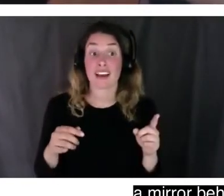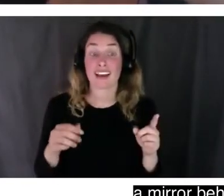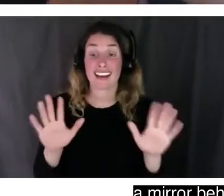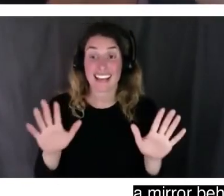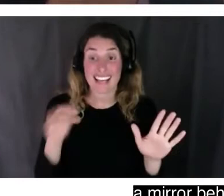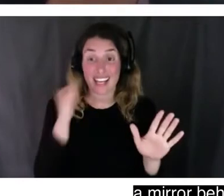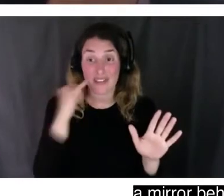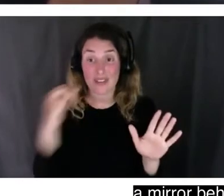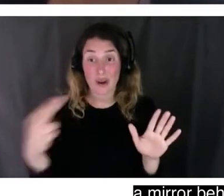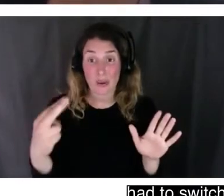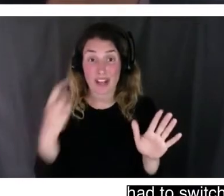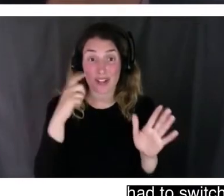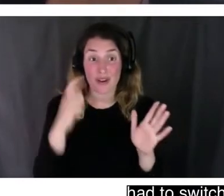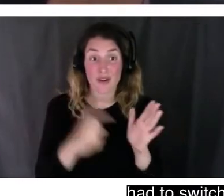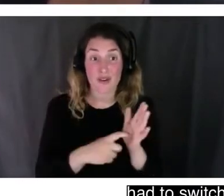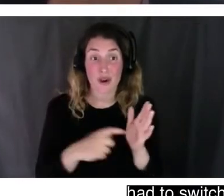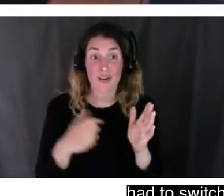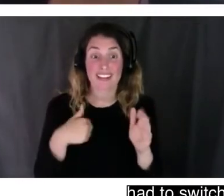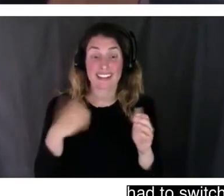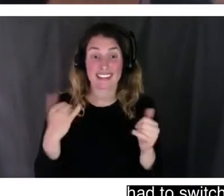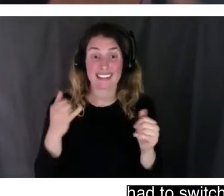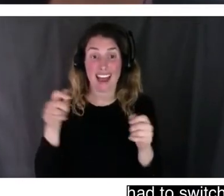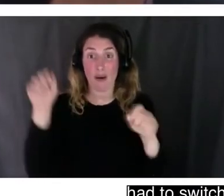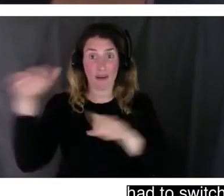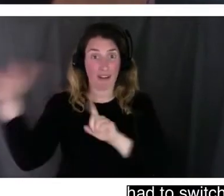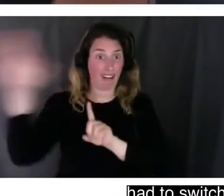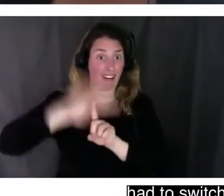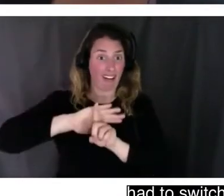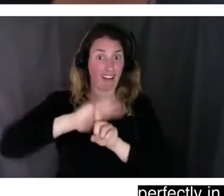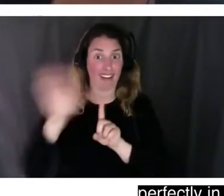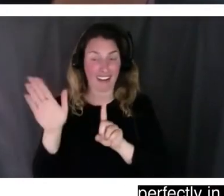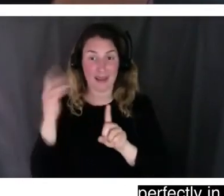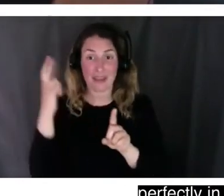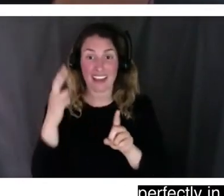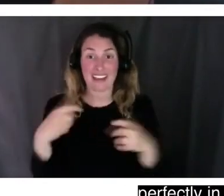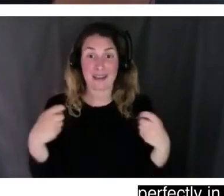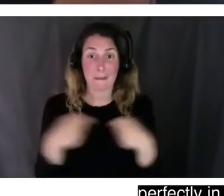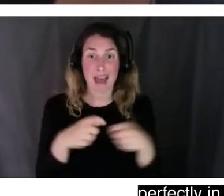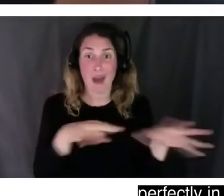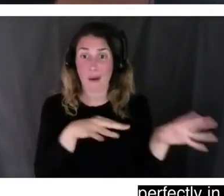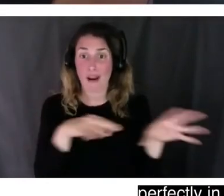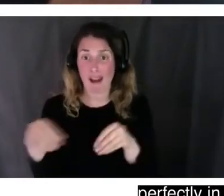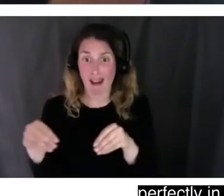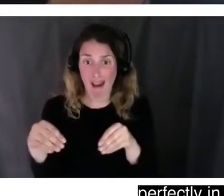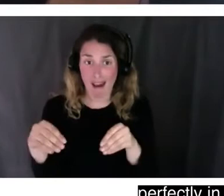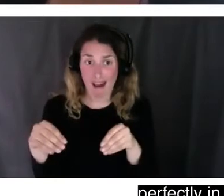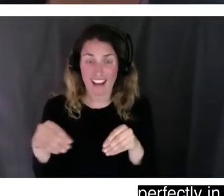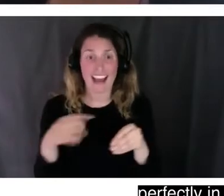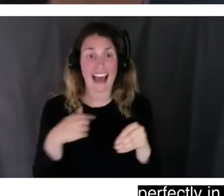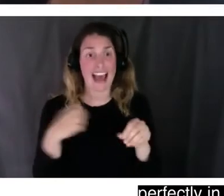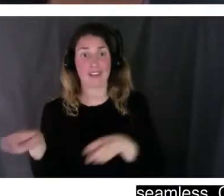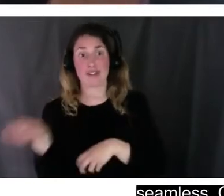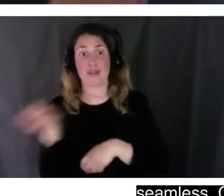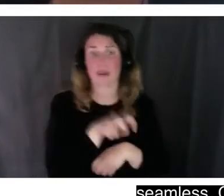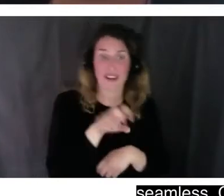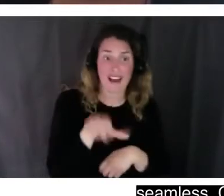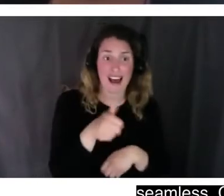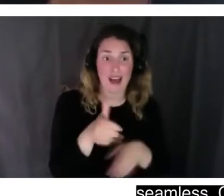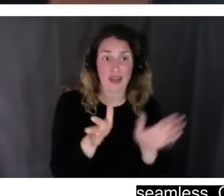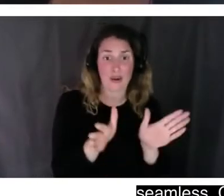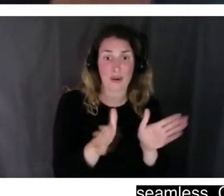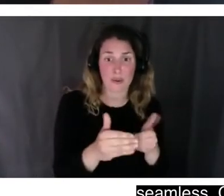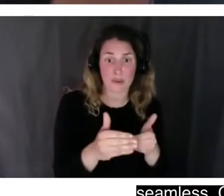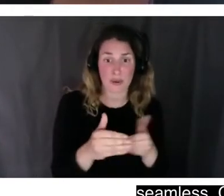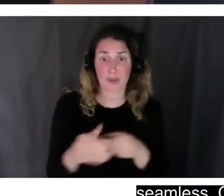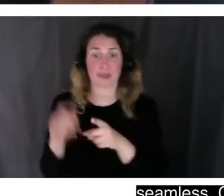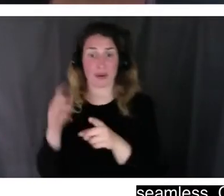I lost power with Zoom. I had to switch rooms. Darren has kindly stayed perfectly in position, so he looks absolutely seamless.